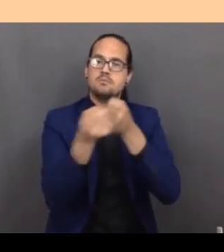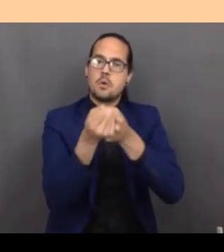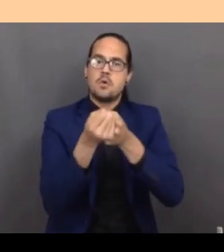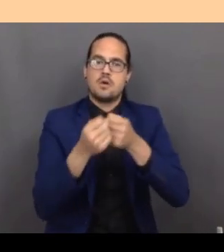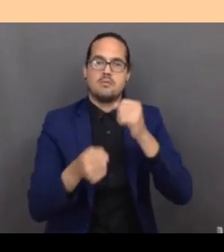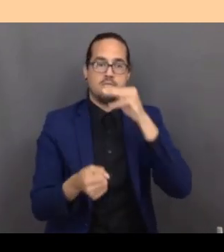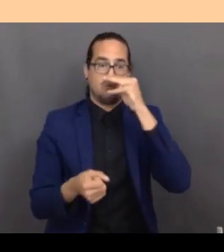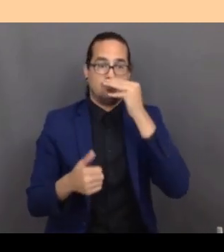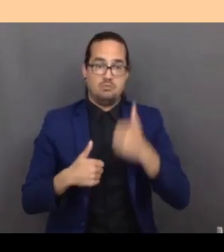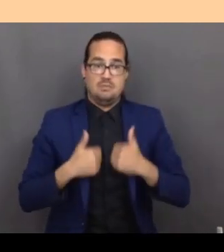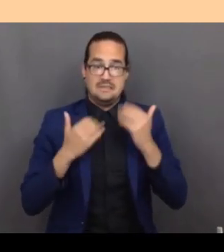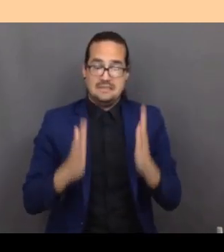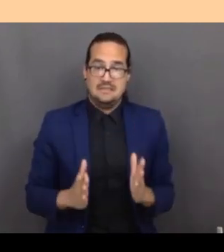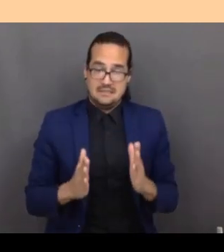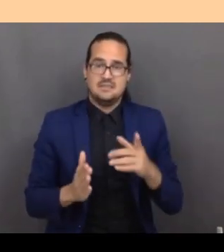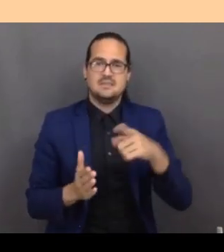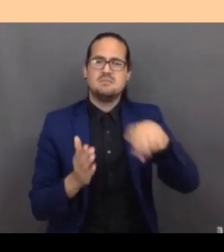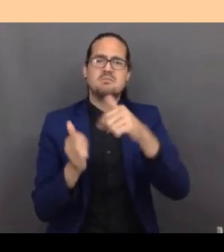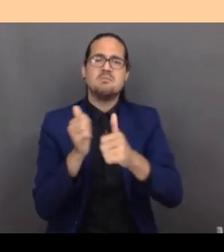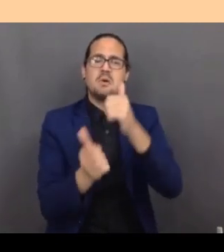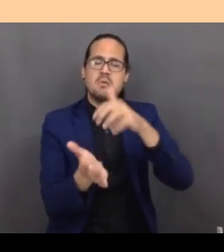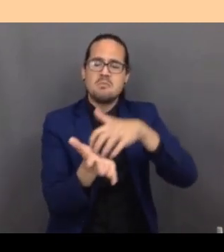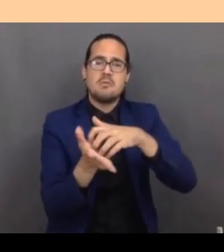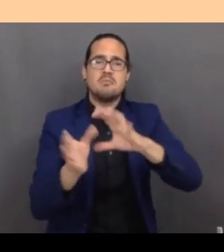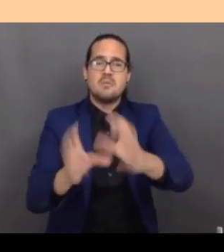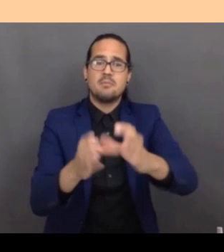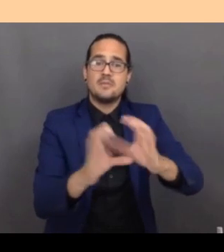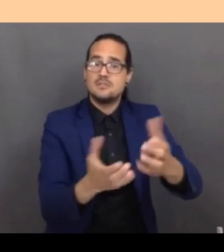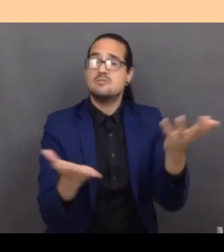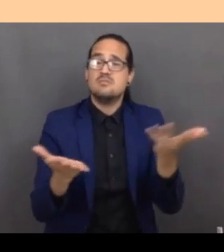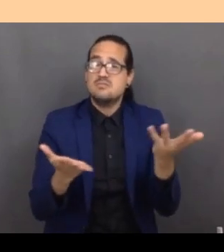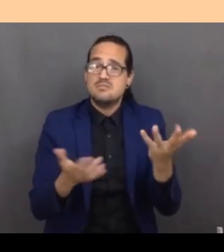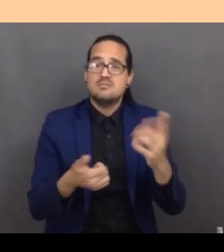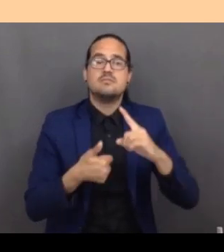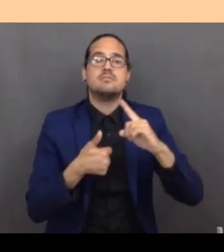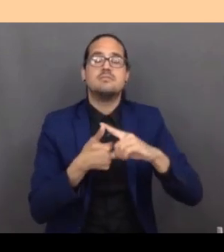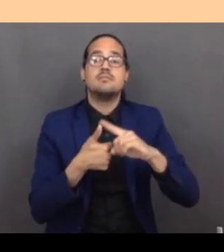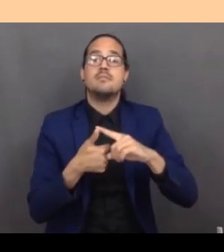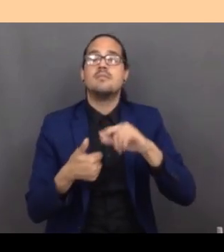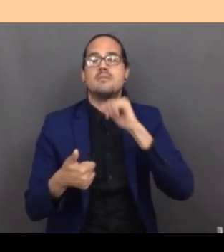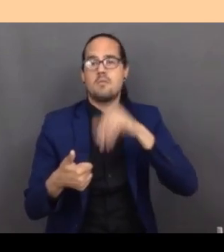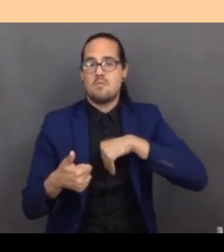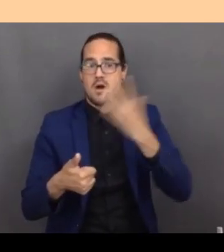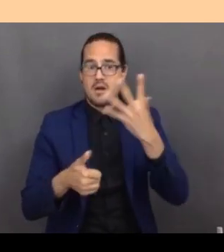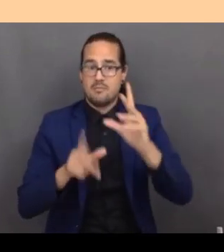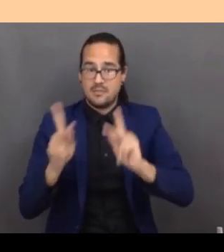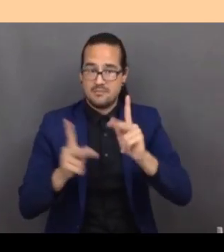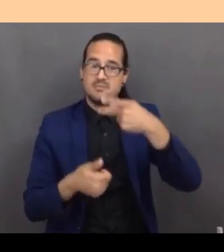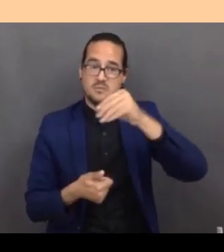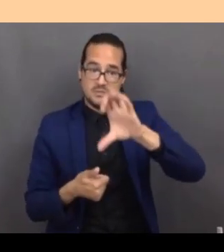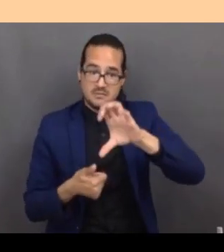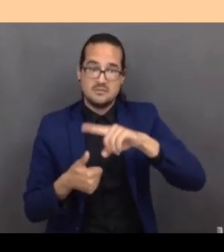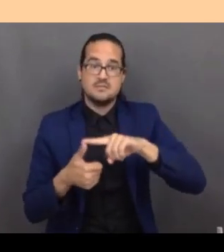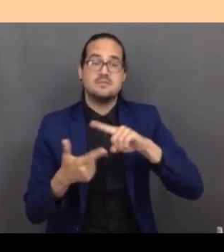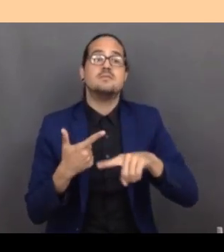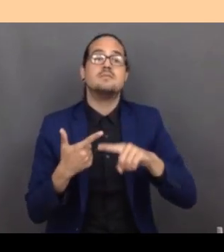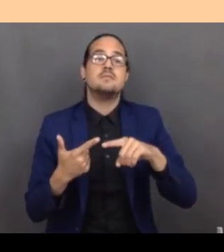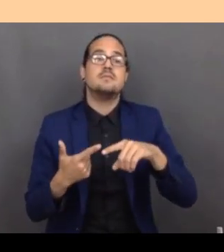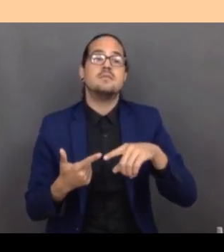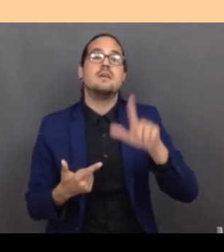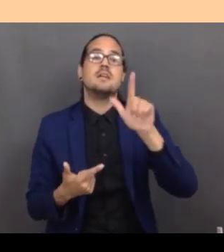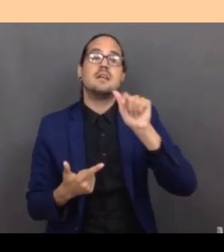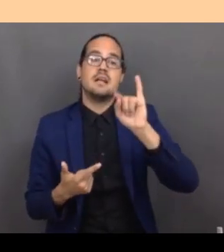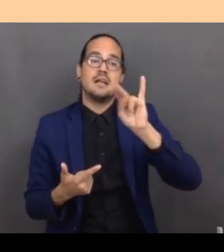including communities of color, African Americans, Latinx communities, low income, seniors, and